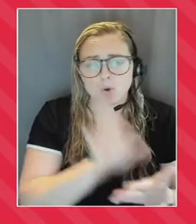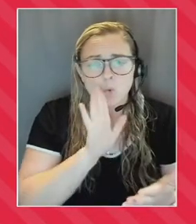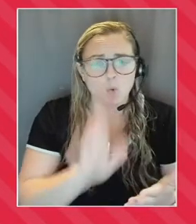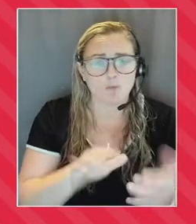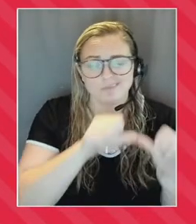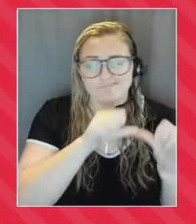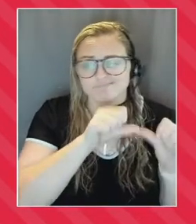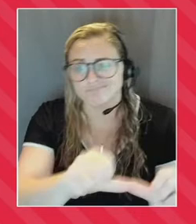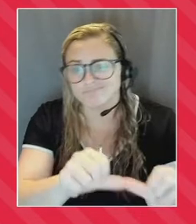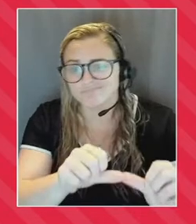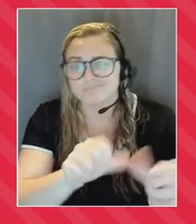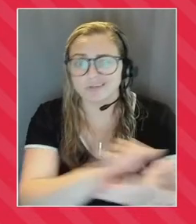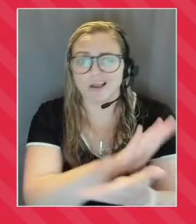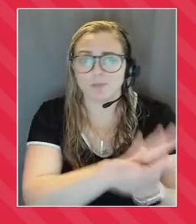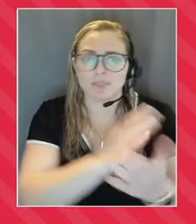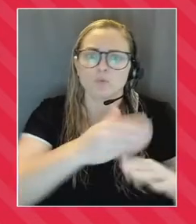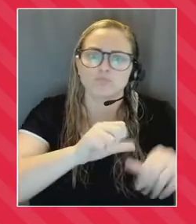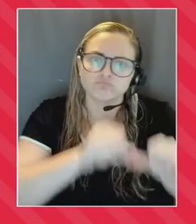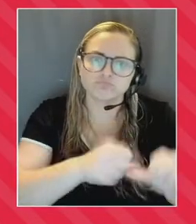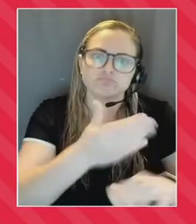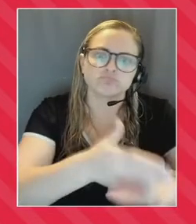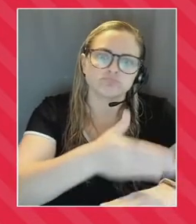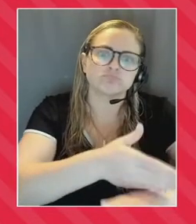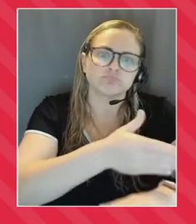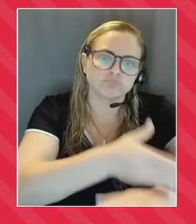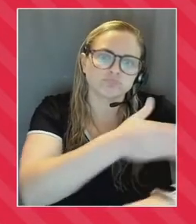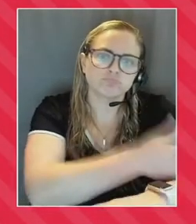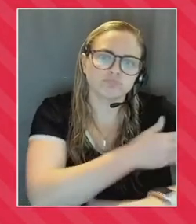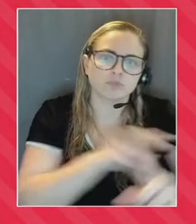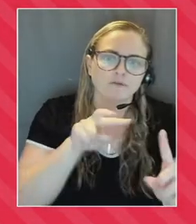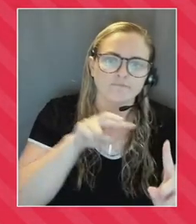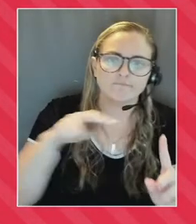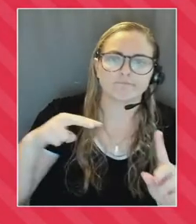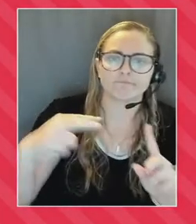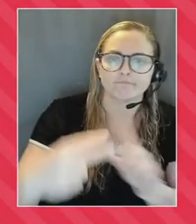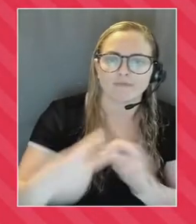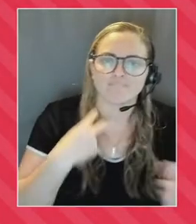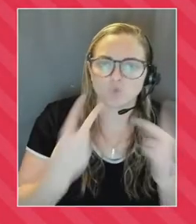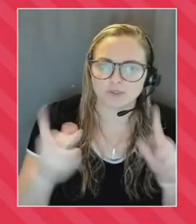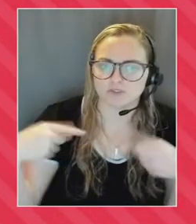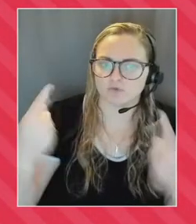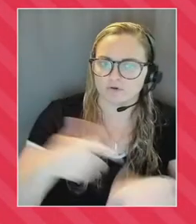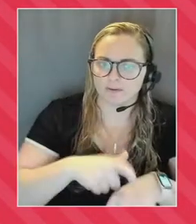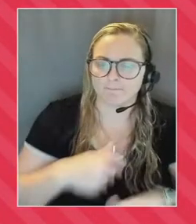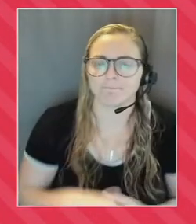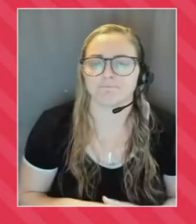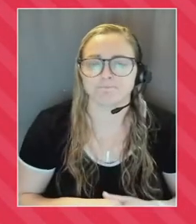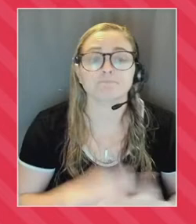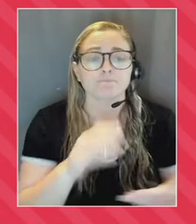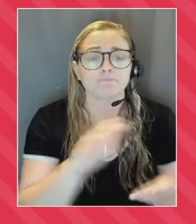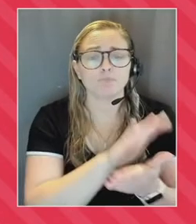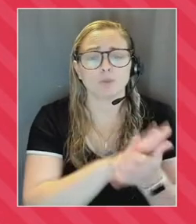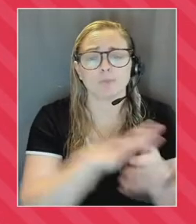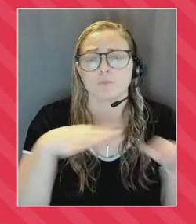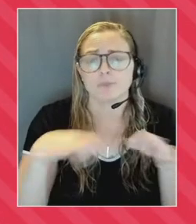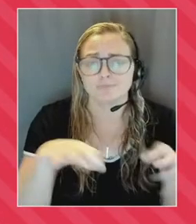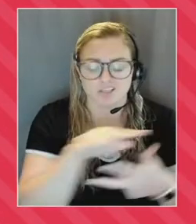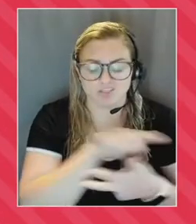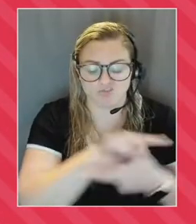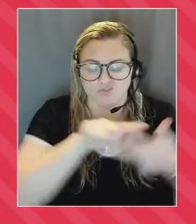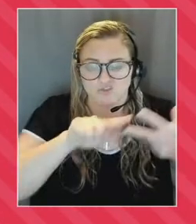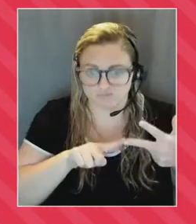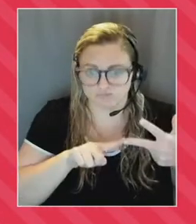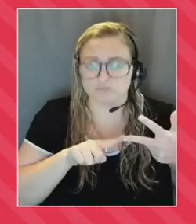document that's improved by many voices and perspectives over time. Our paper outlines three important